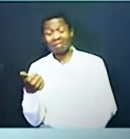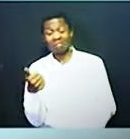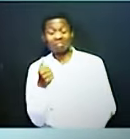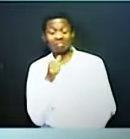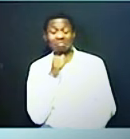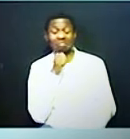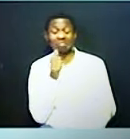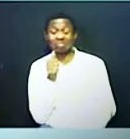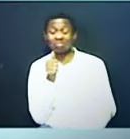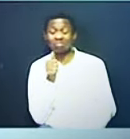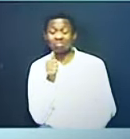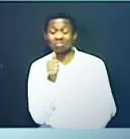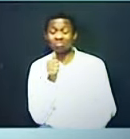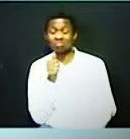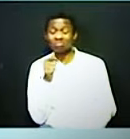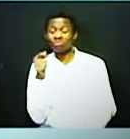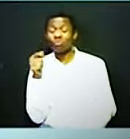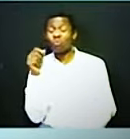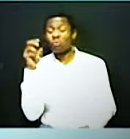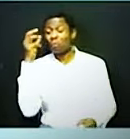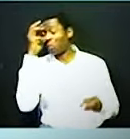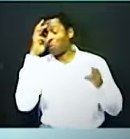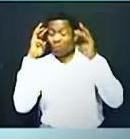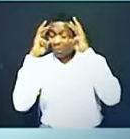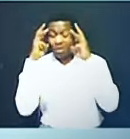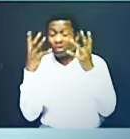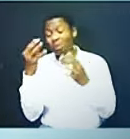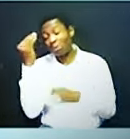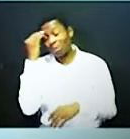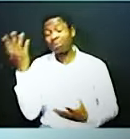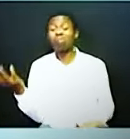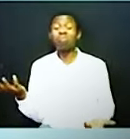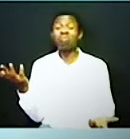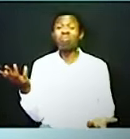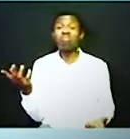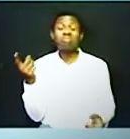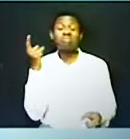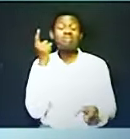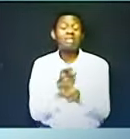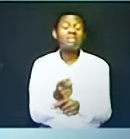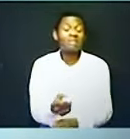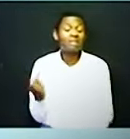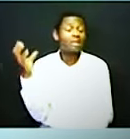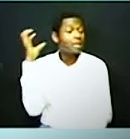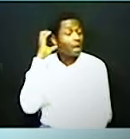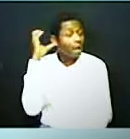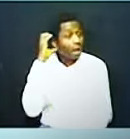even so far as this. They know of him only by hearsay.